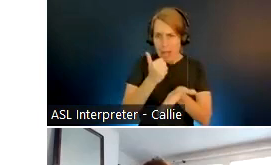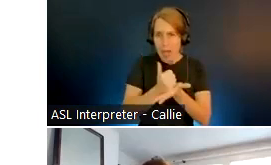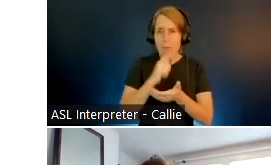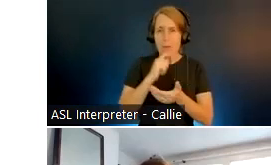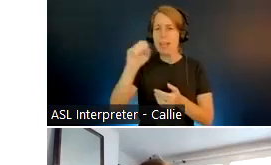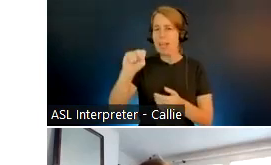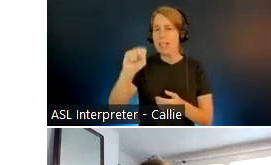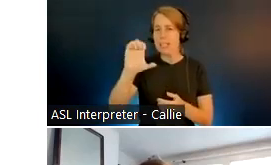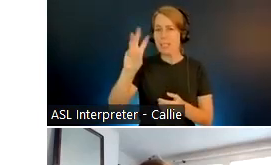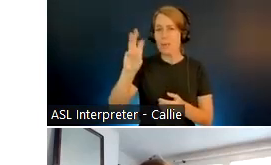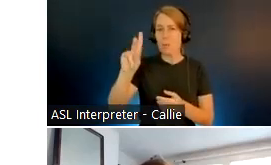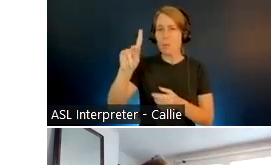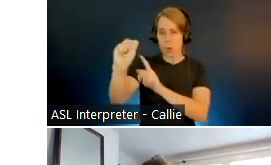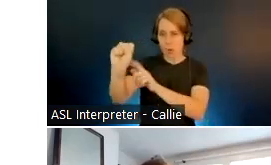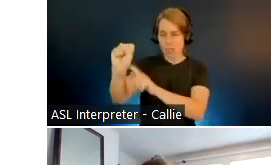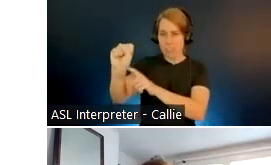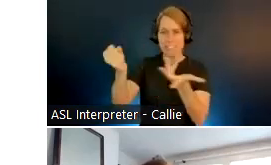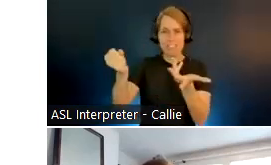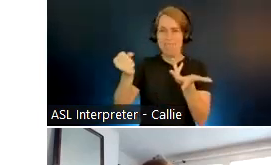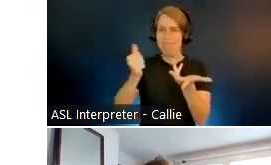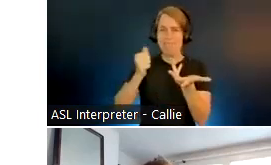SC Works? They create